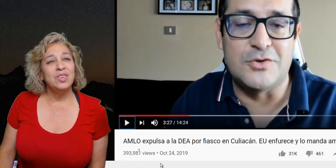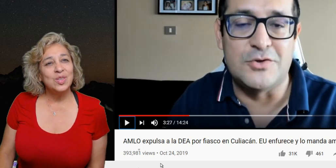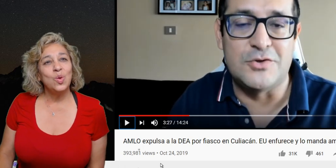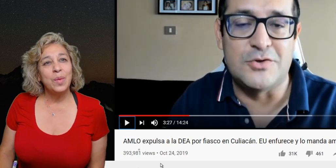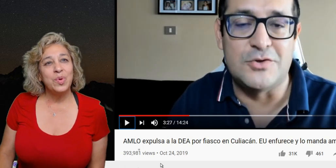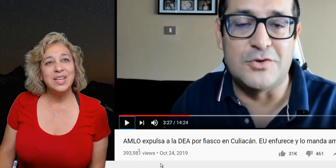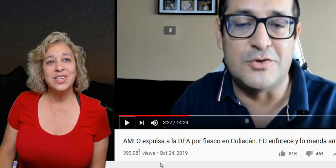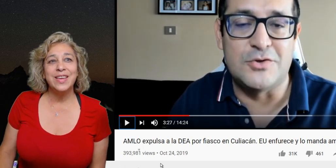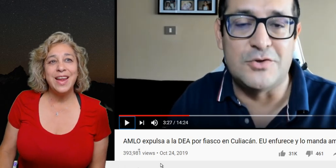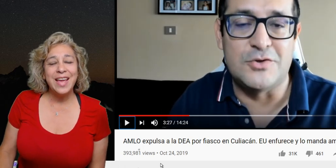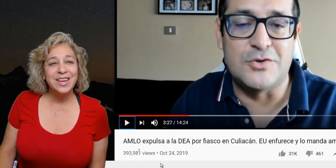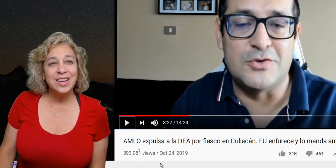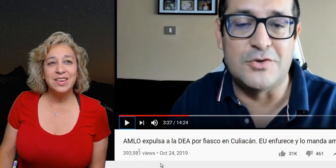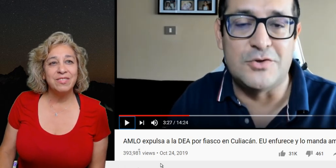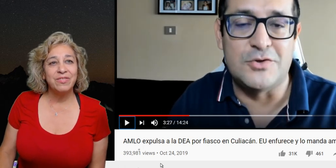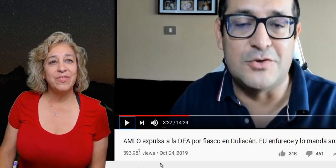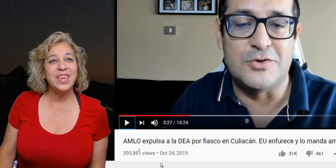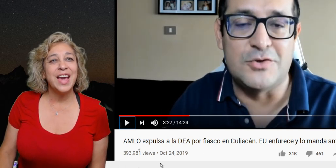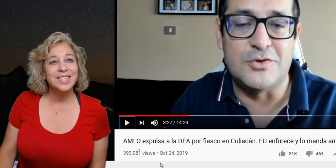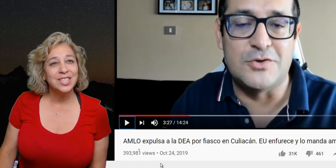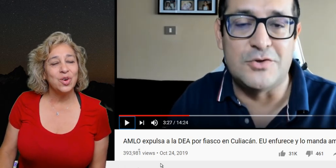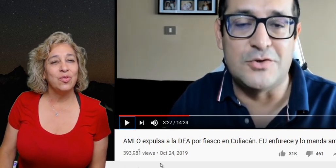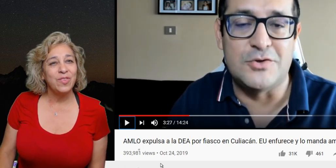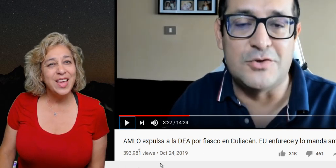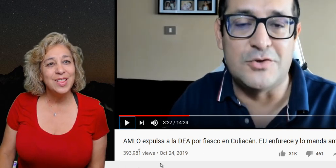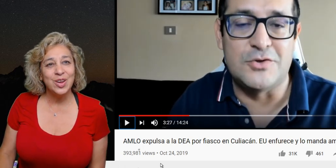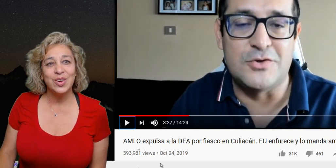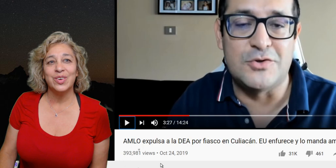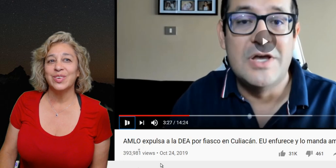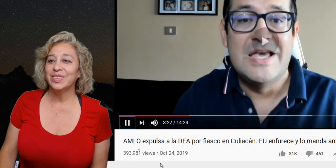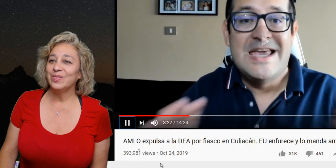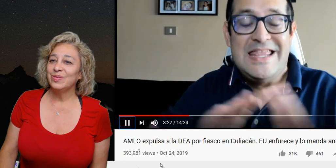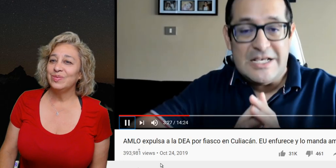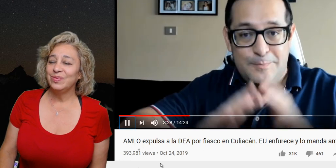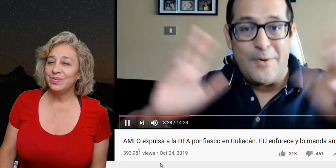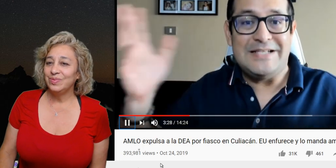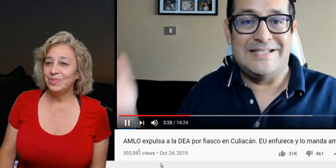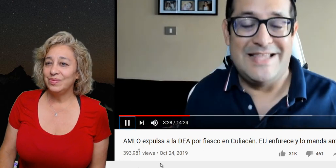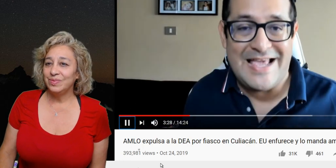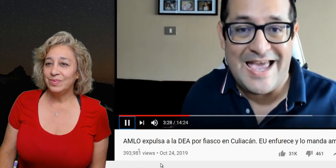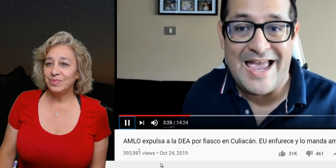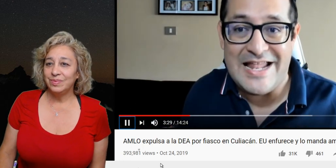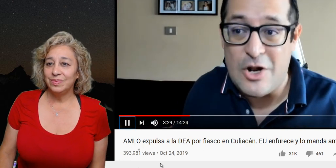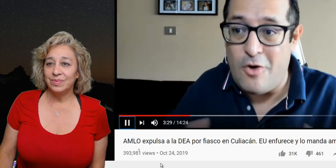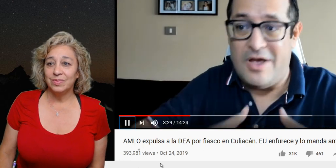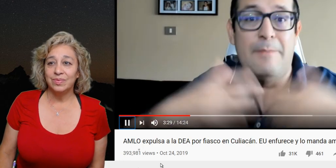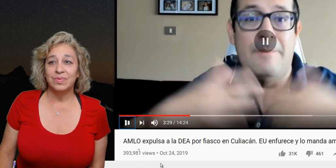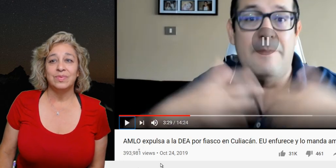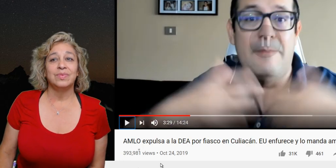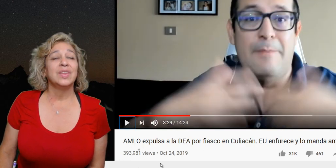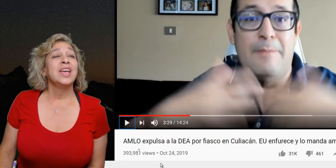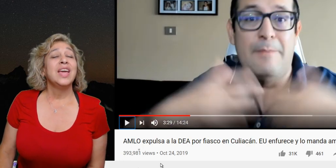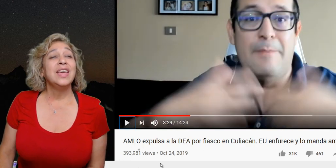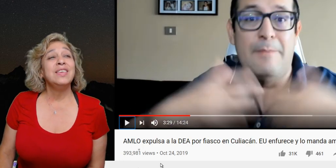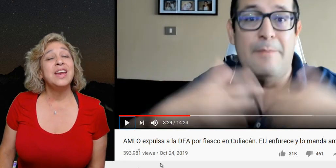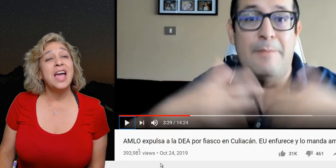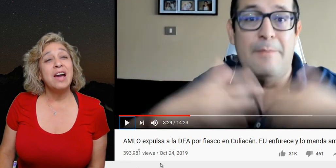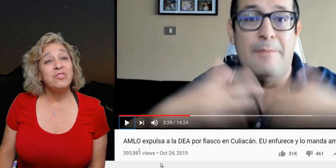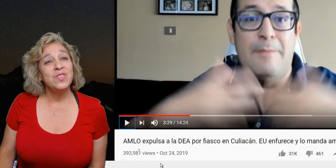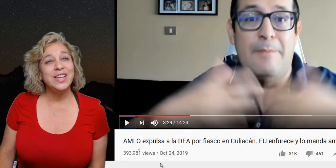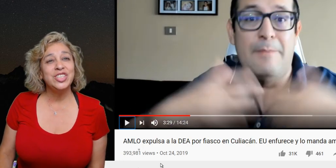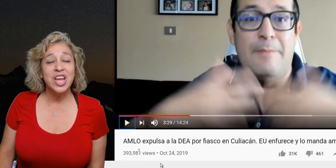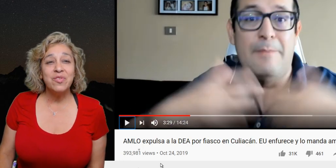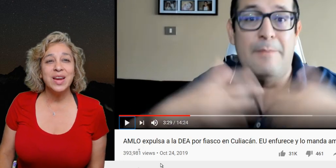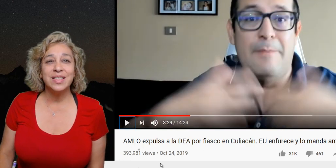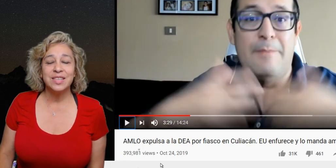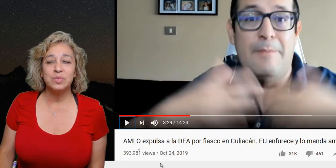fiasco. This whole operation that ended in a fiasco, failure. Y después de que generó el and then after